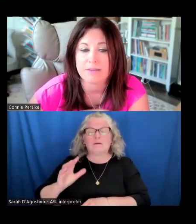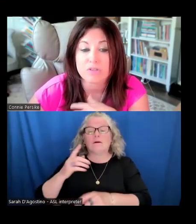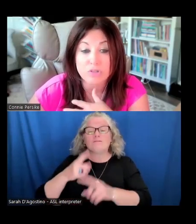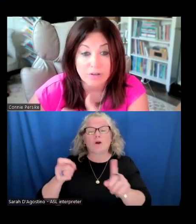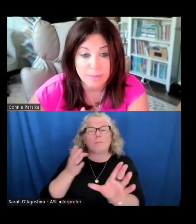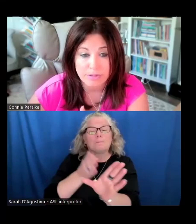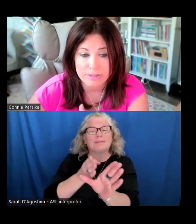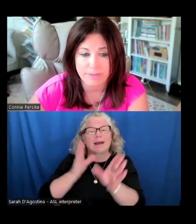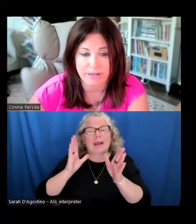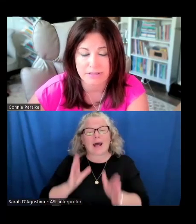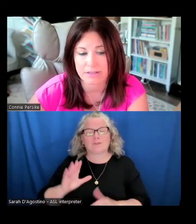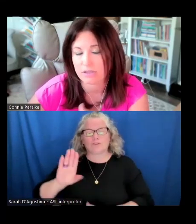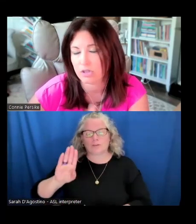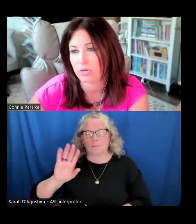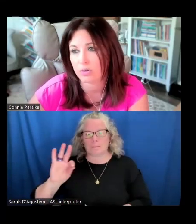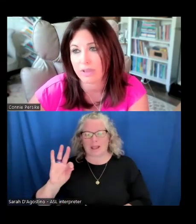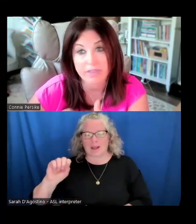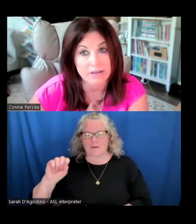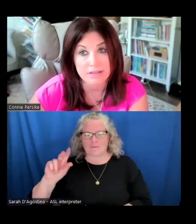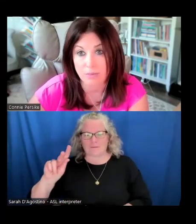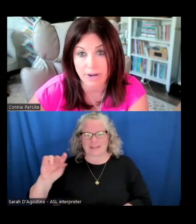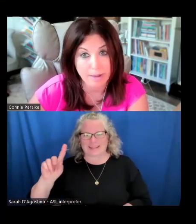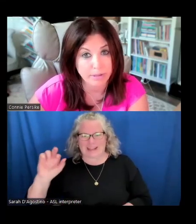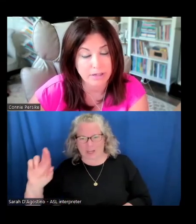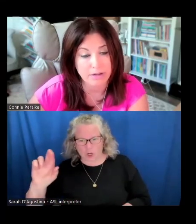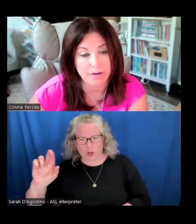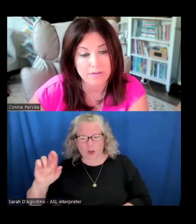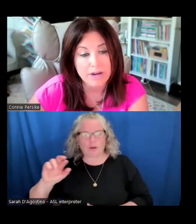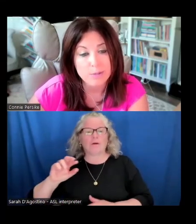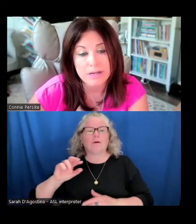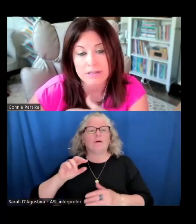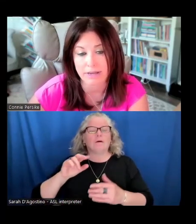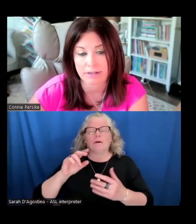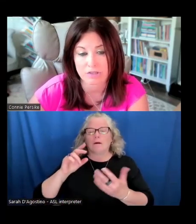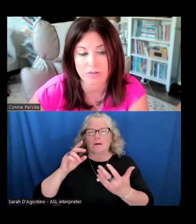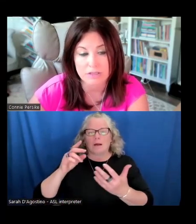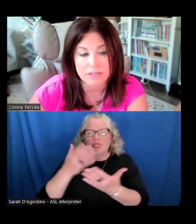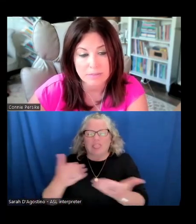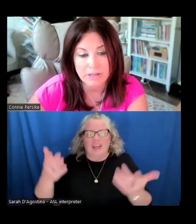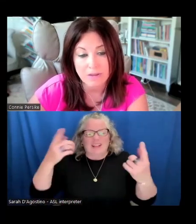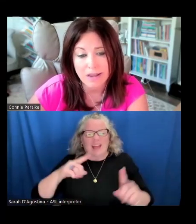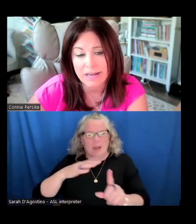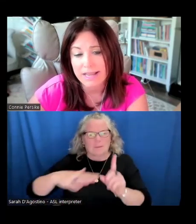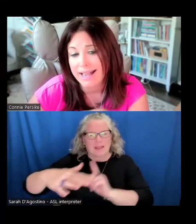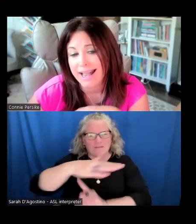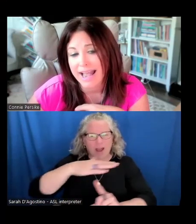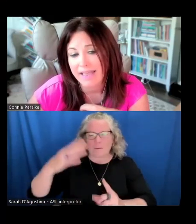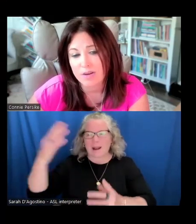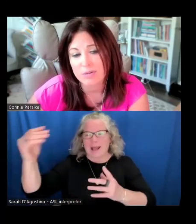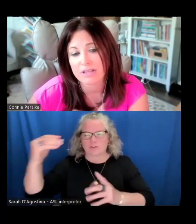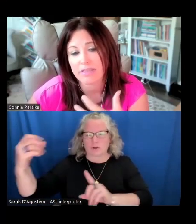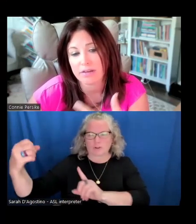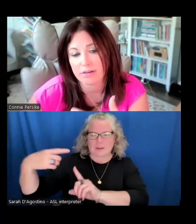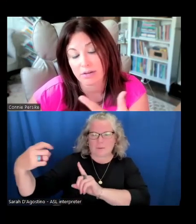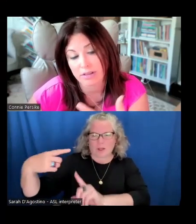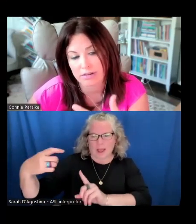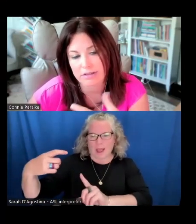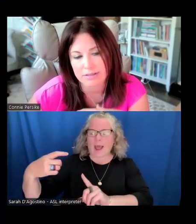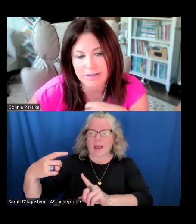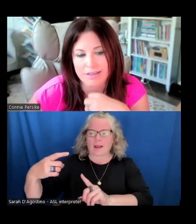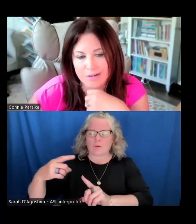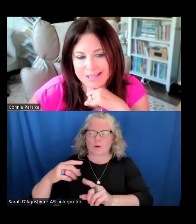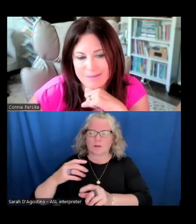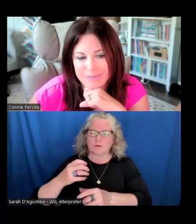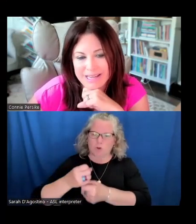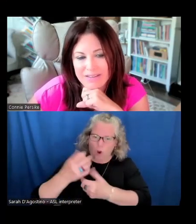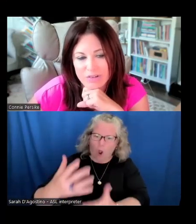defined as observable responses to things that were happening in our environment, to external stimuli. And there was a theory, or there is